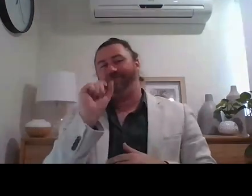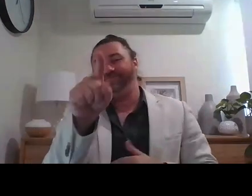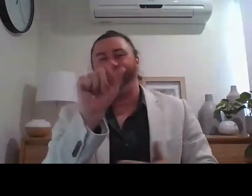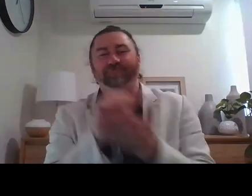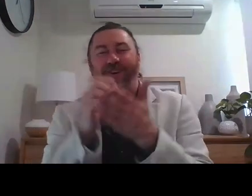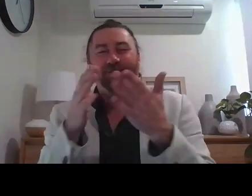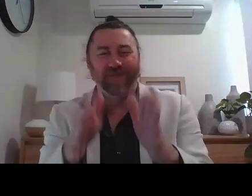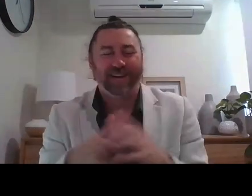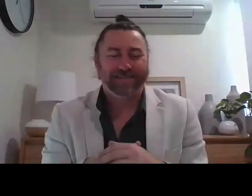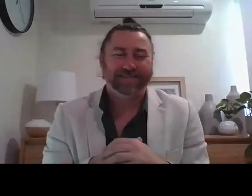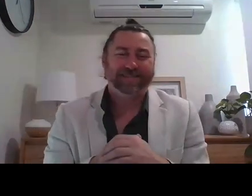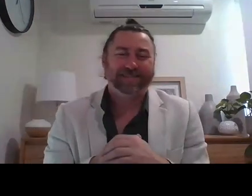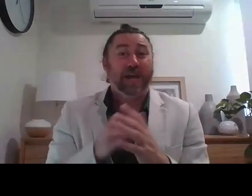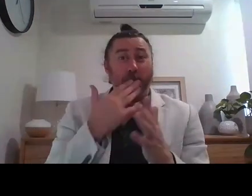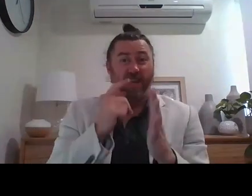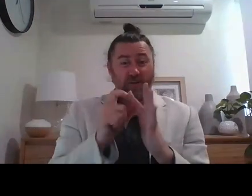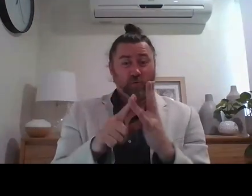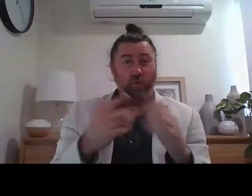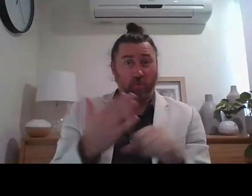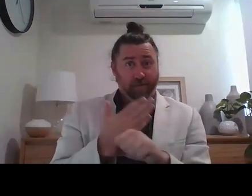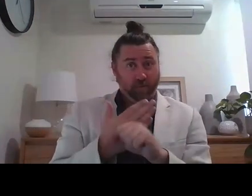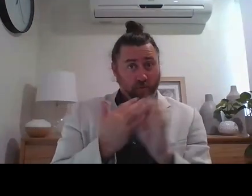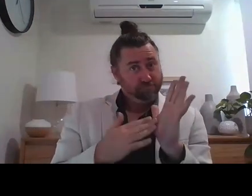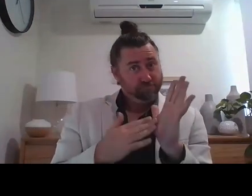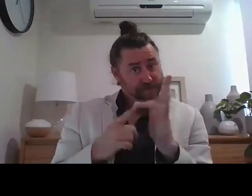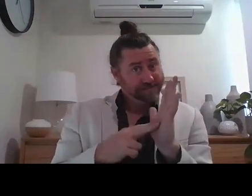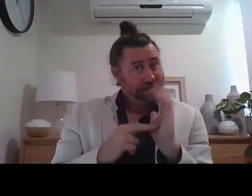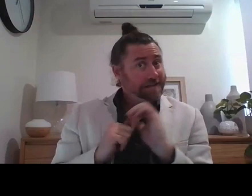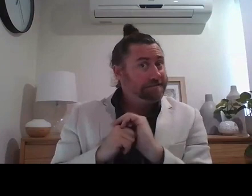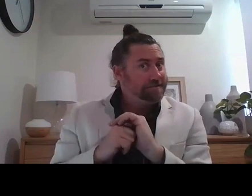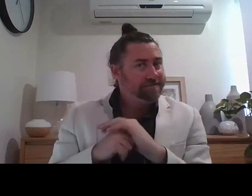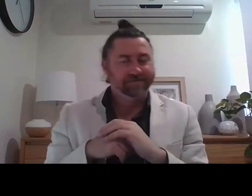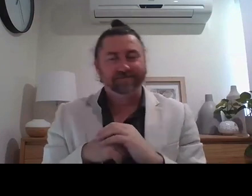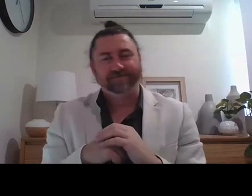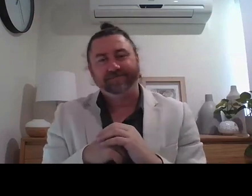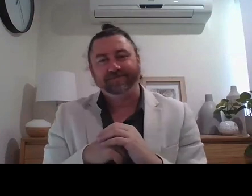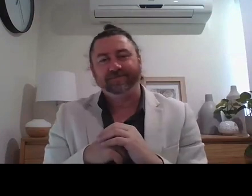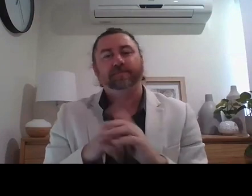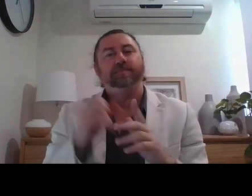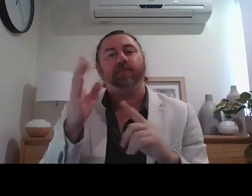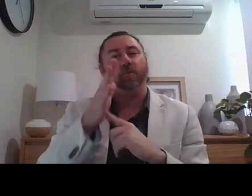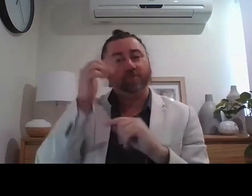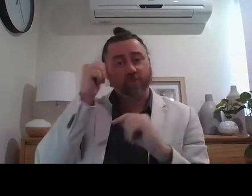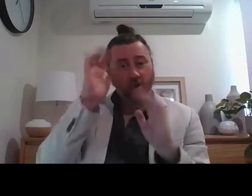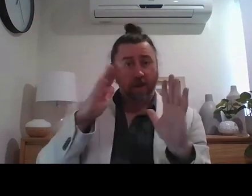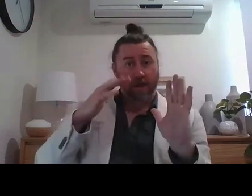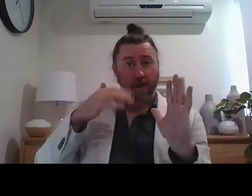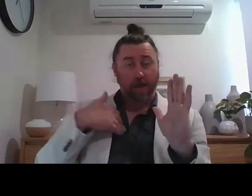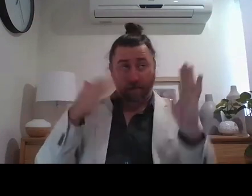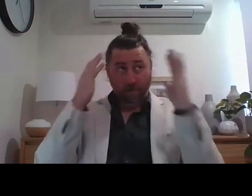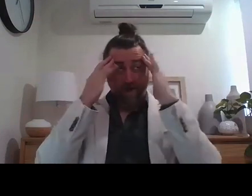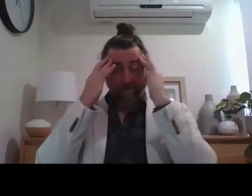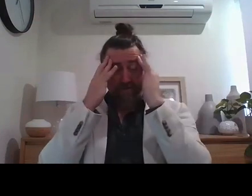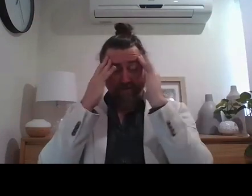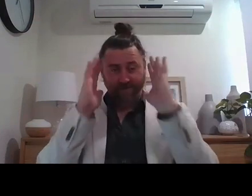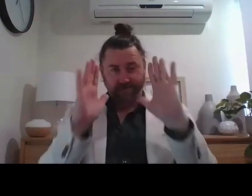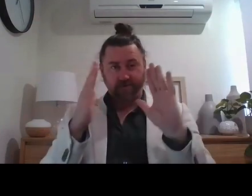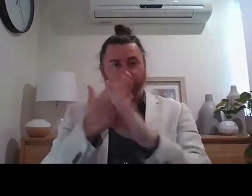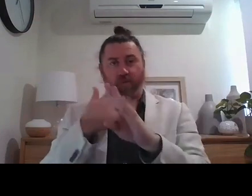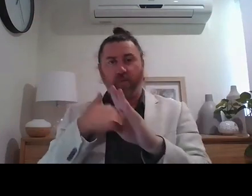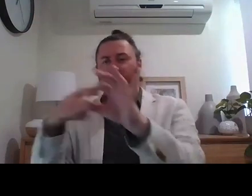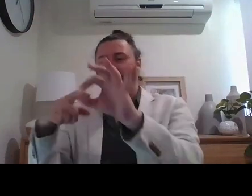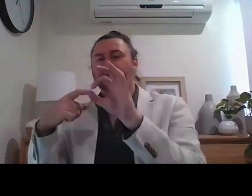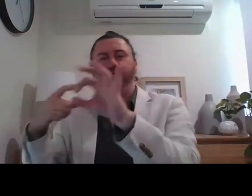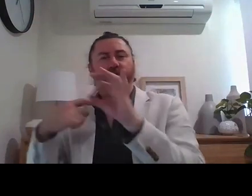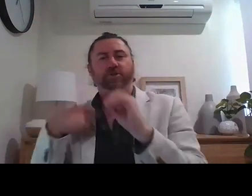by Monday, if you could. It's really important to remember in my mind, before we move on to some of the